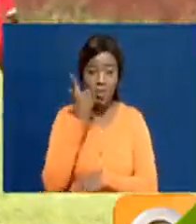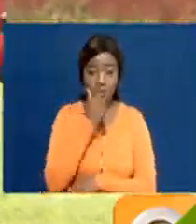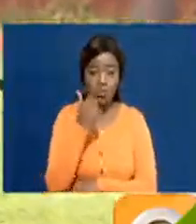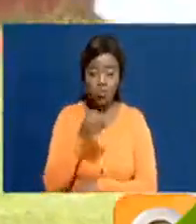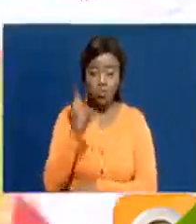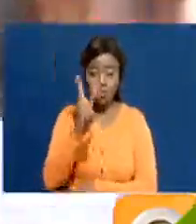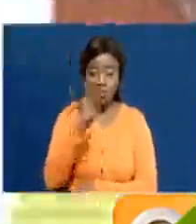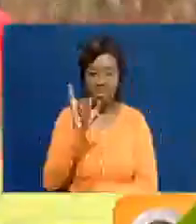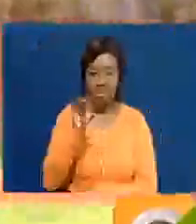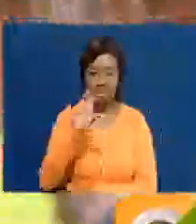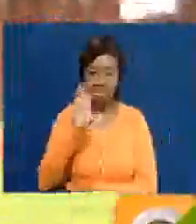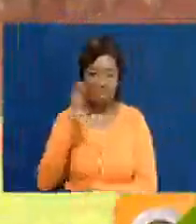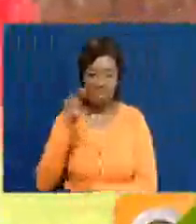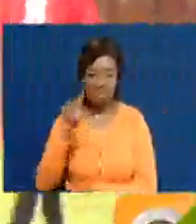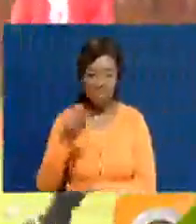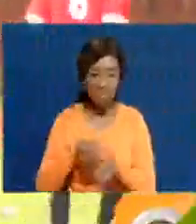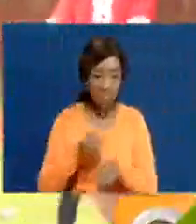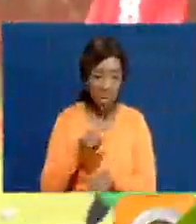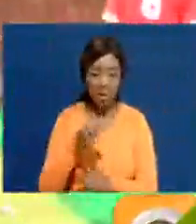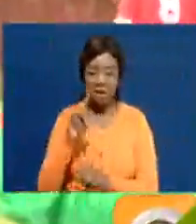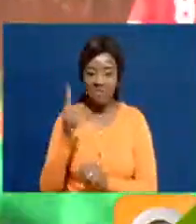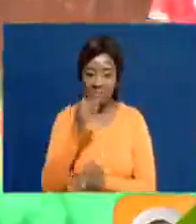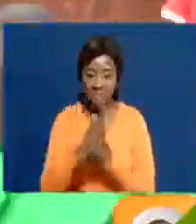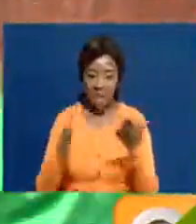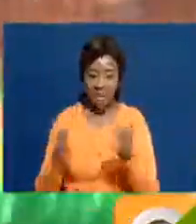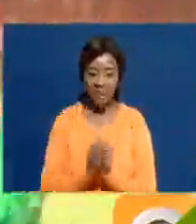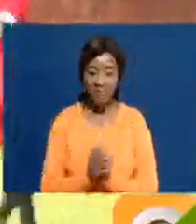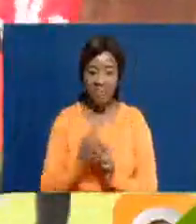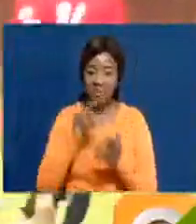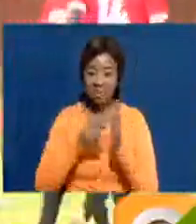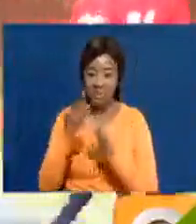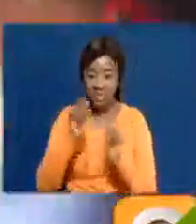Vincent Nyabuto in the first half stoppage time. Shabana are at the